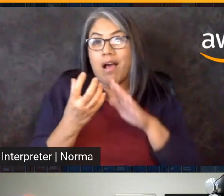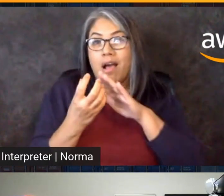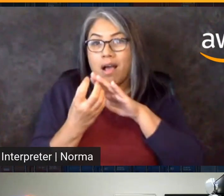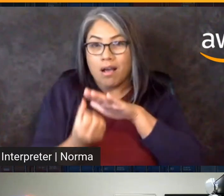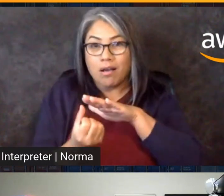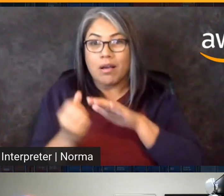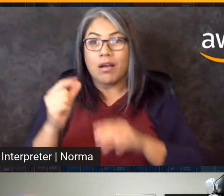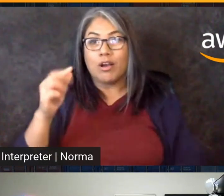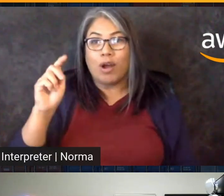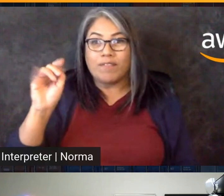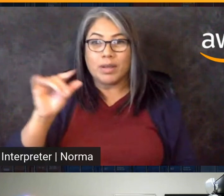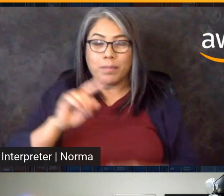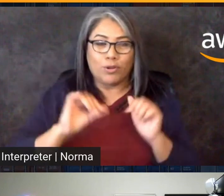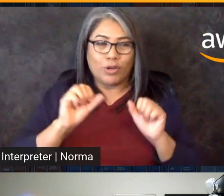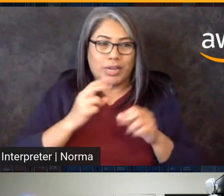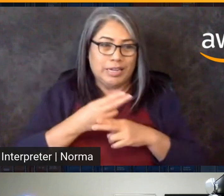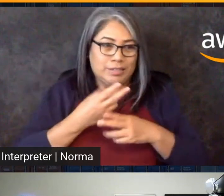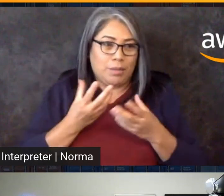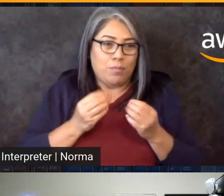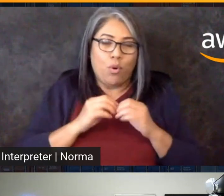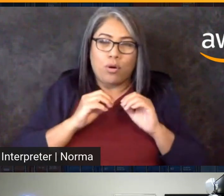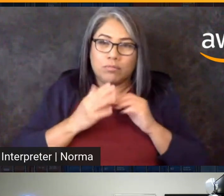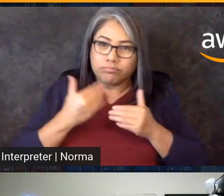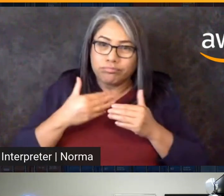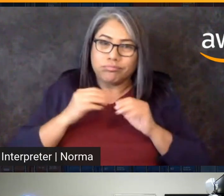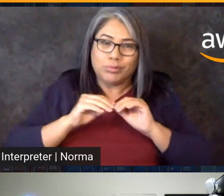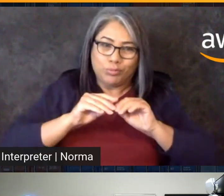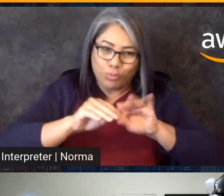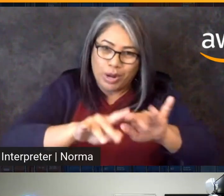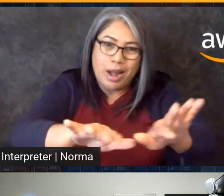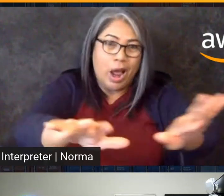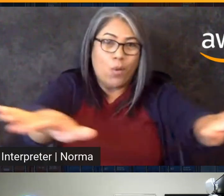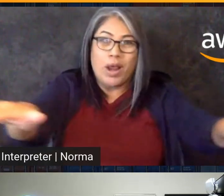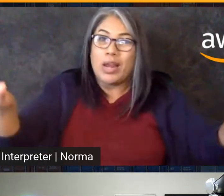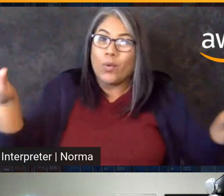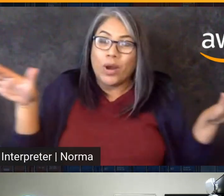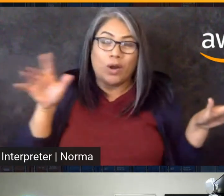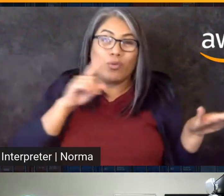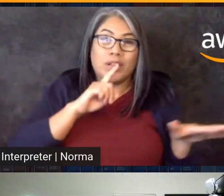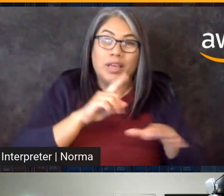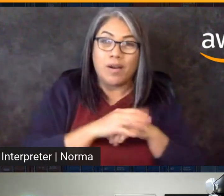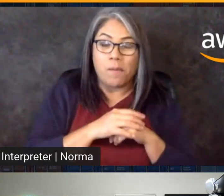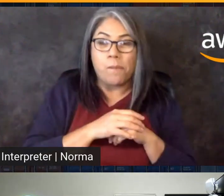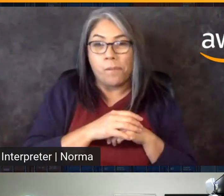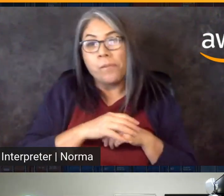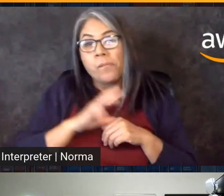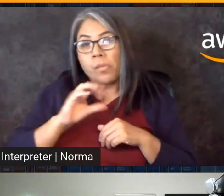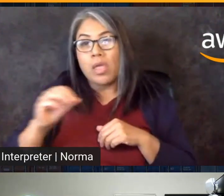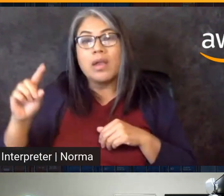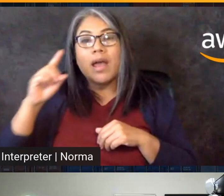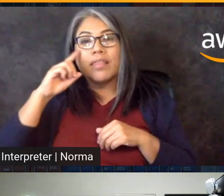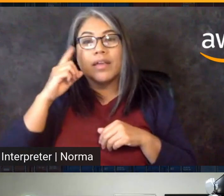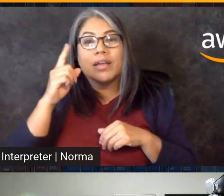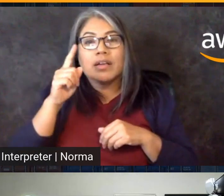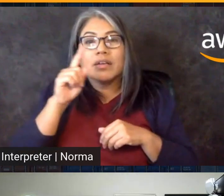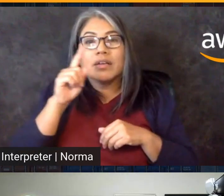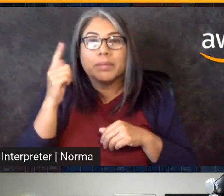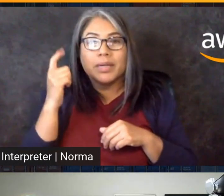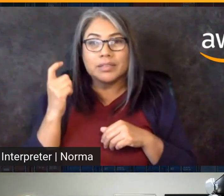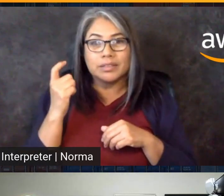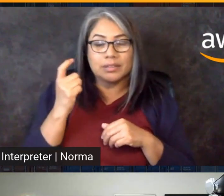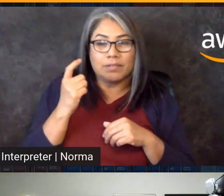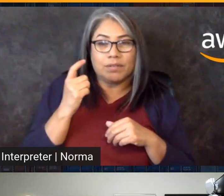of spread that out across anywhere really. And and I think it's because of this, because of Cilium's